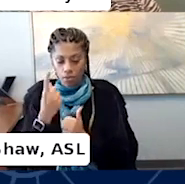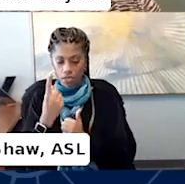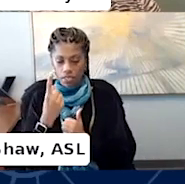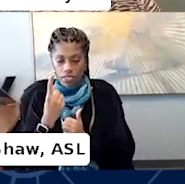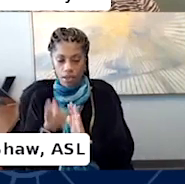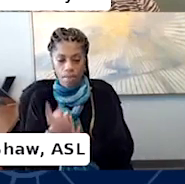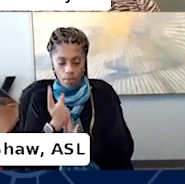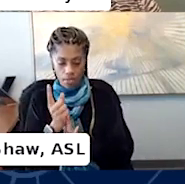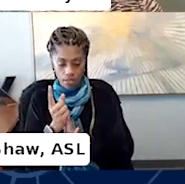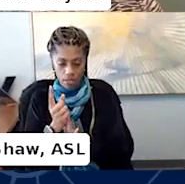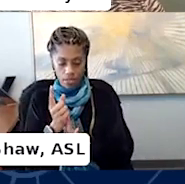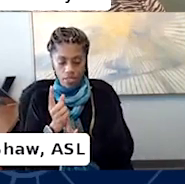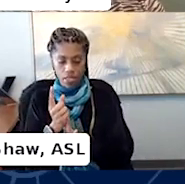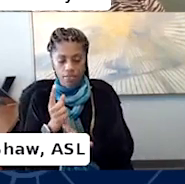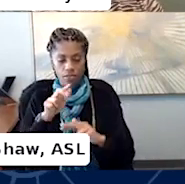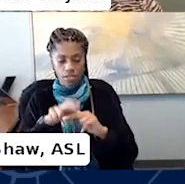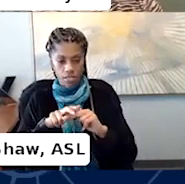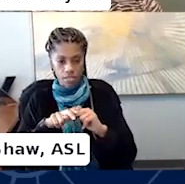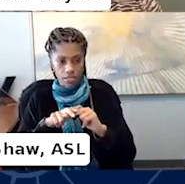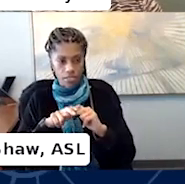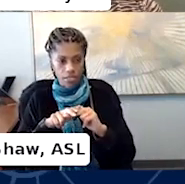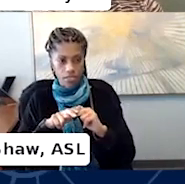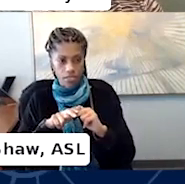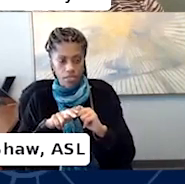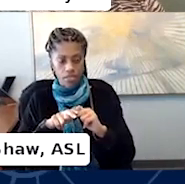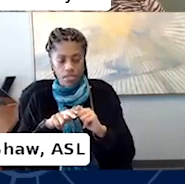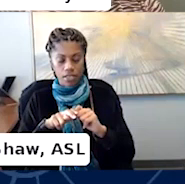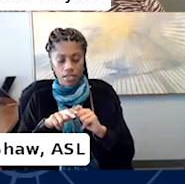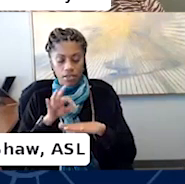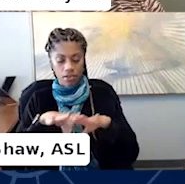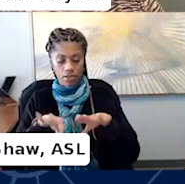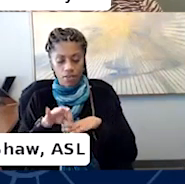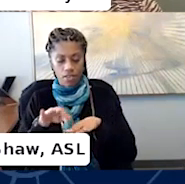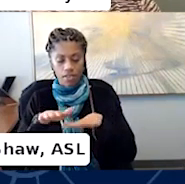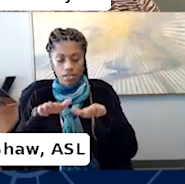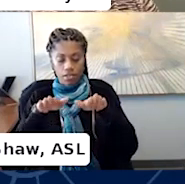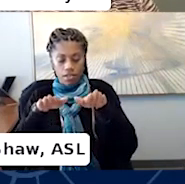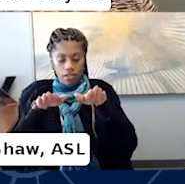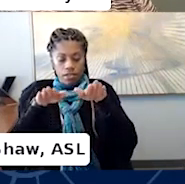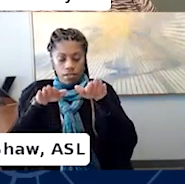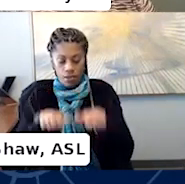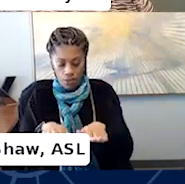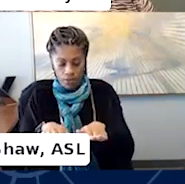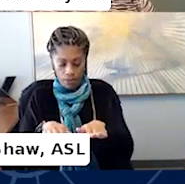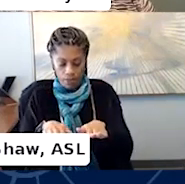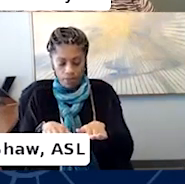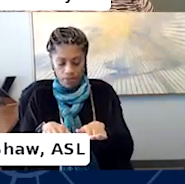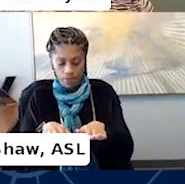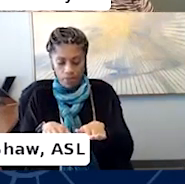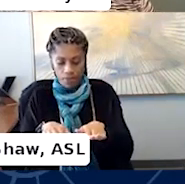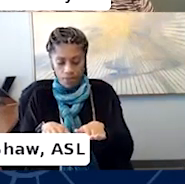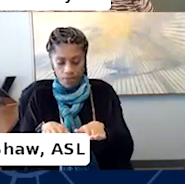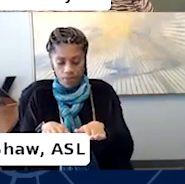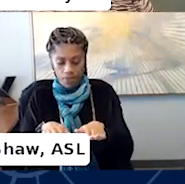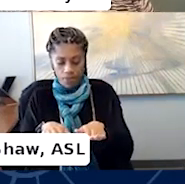yourself. You're sitting in a chair, ground your feet to the ground there. Just allow your